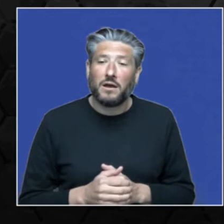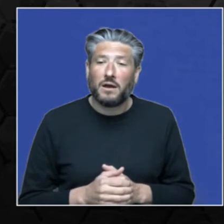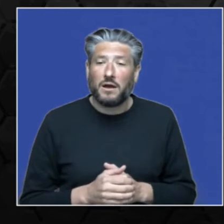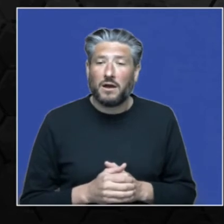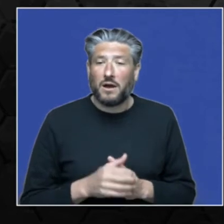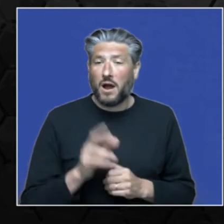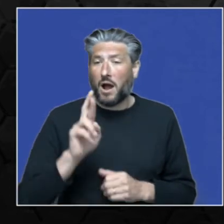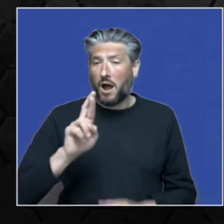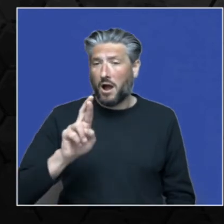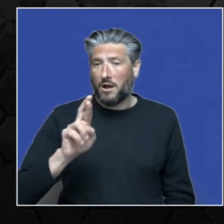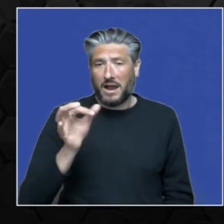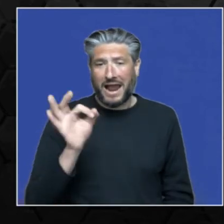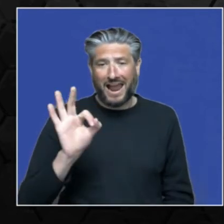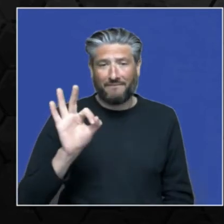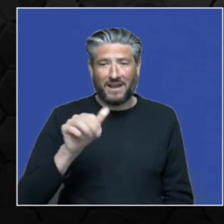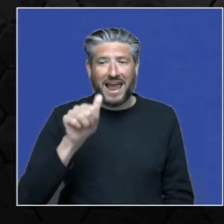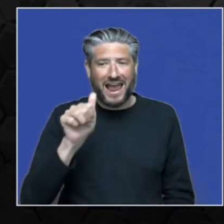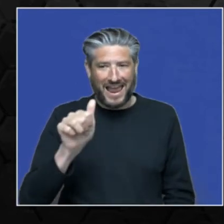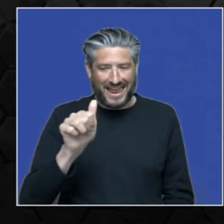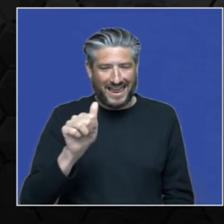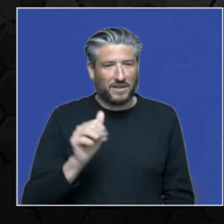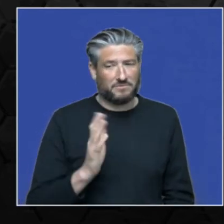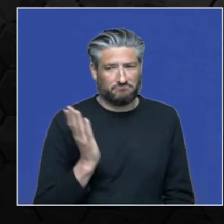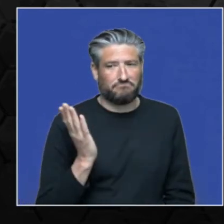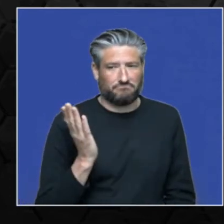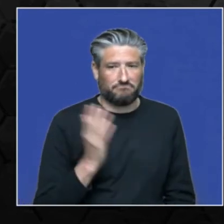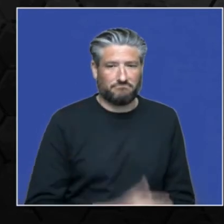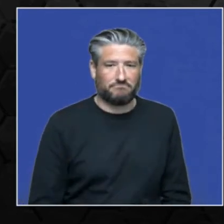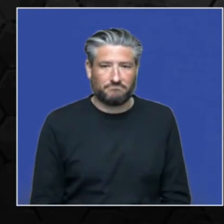And random forest algorithms are based on